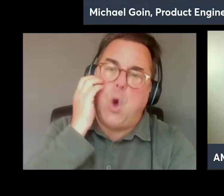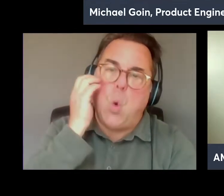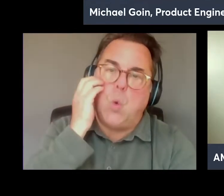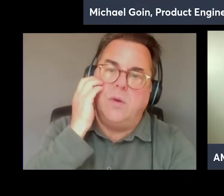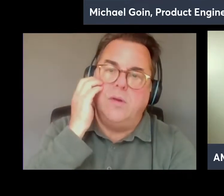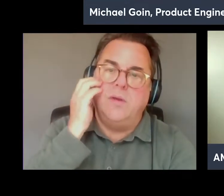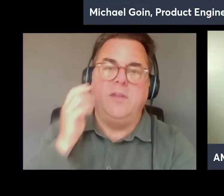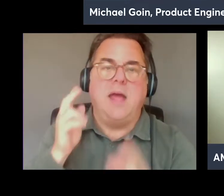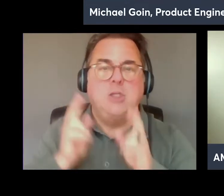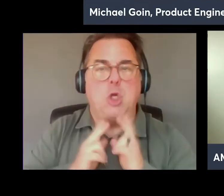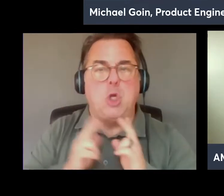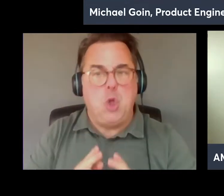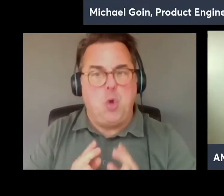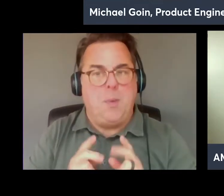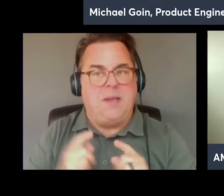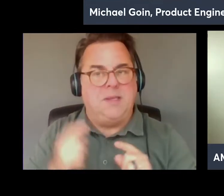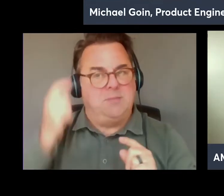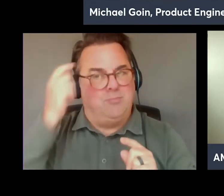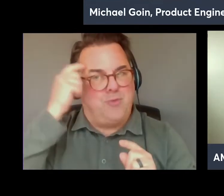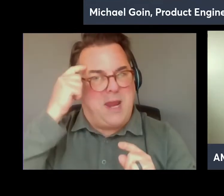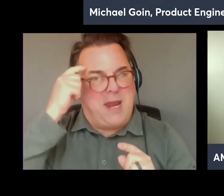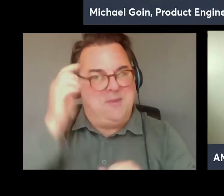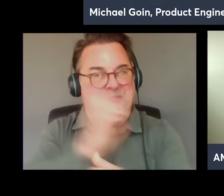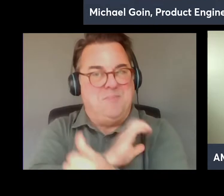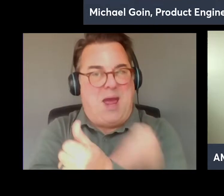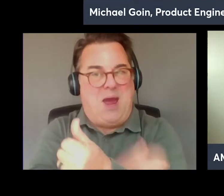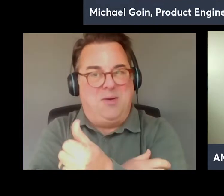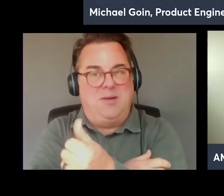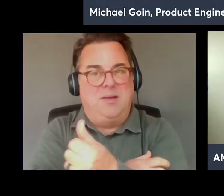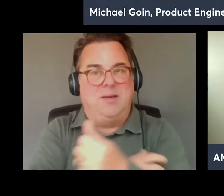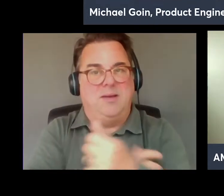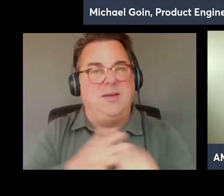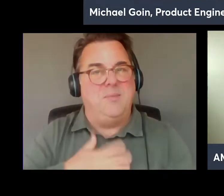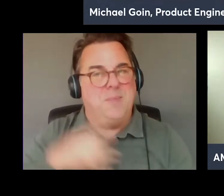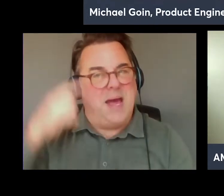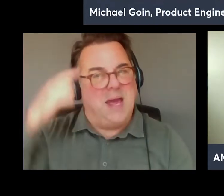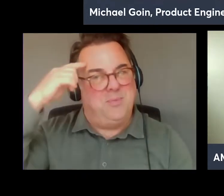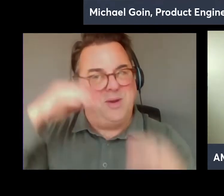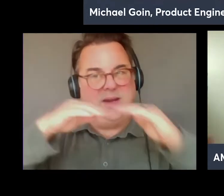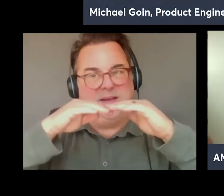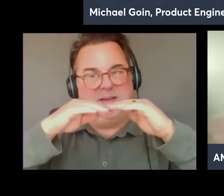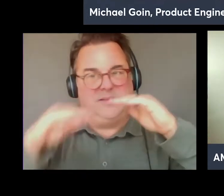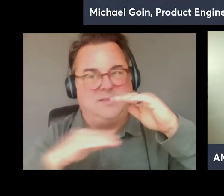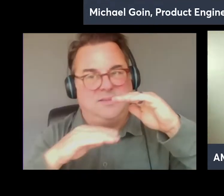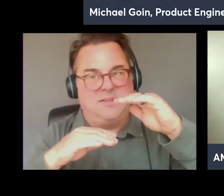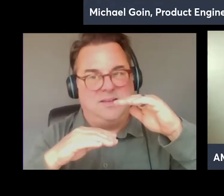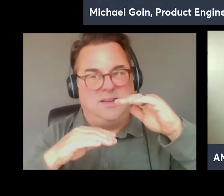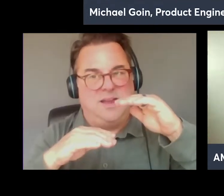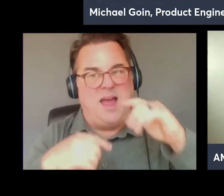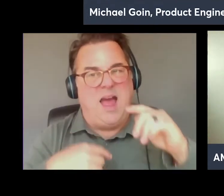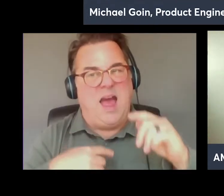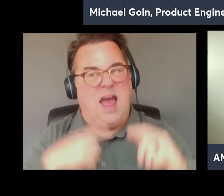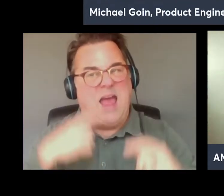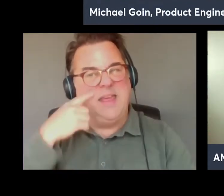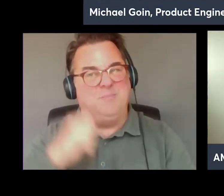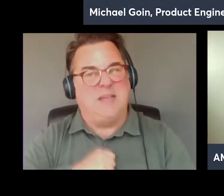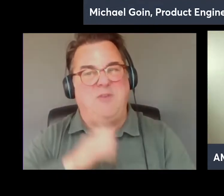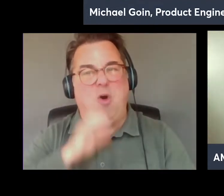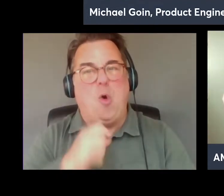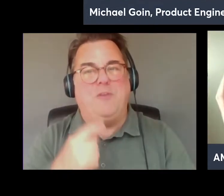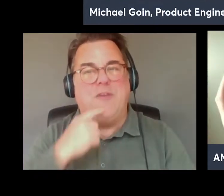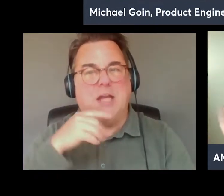brains. Personally, I don't think mine is quite up to like a modern phone. I think I'm more of like a Nokia.